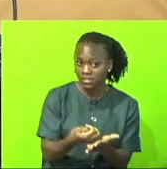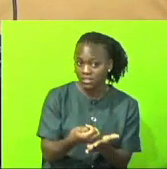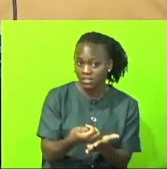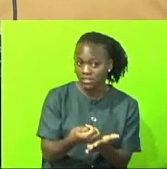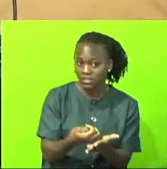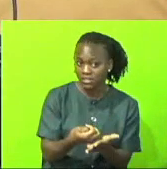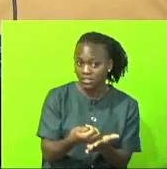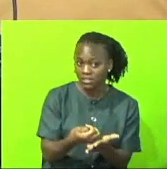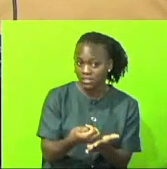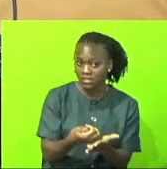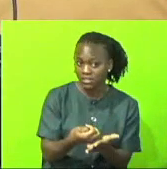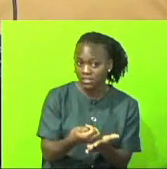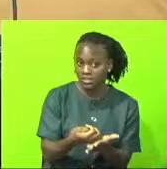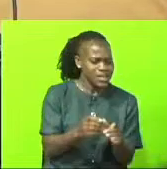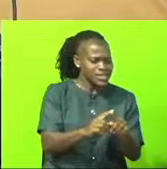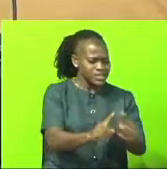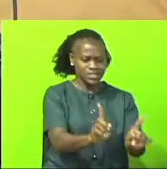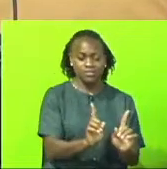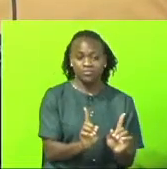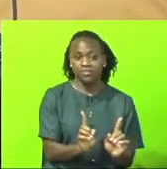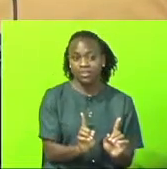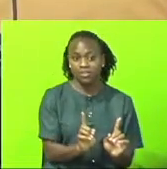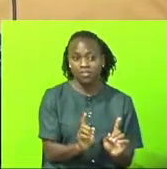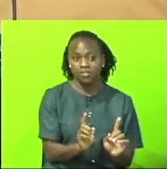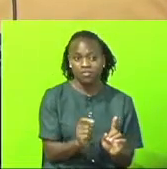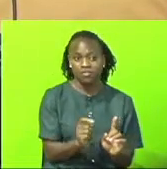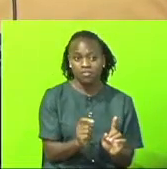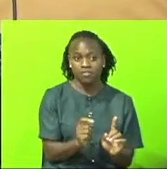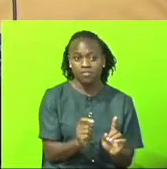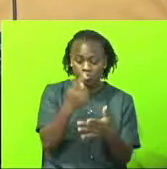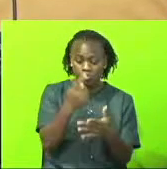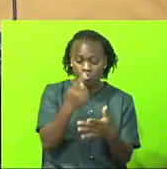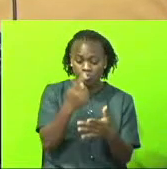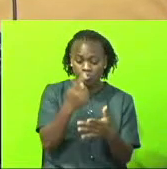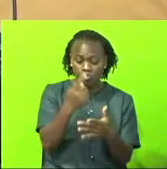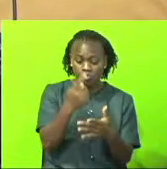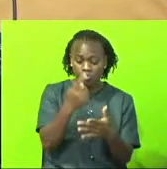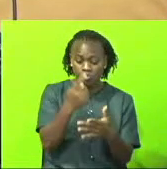are completely different from what he's trying to force on us.